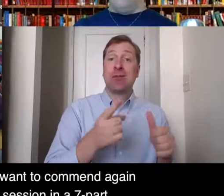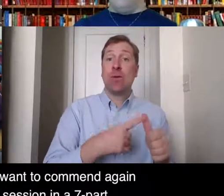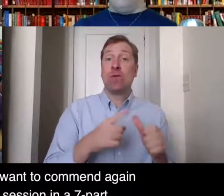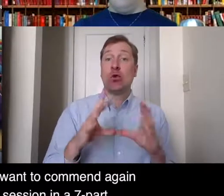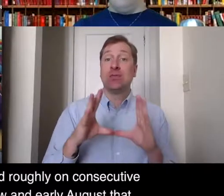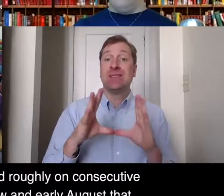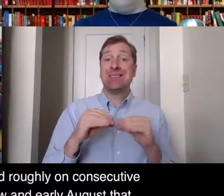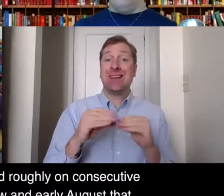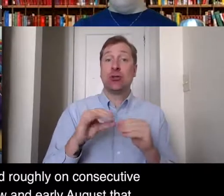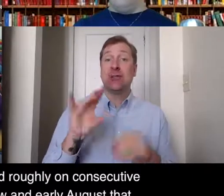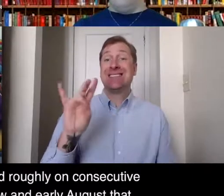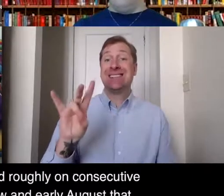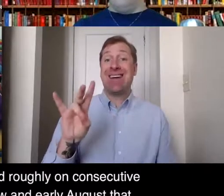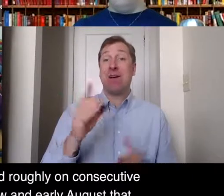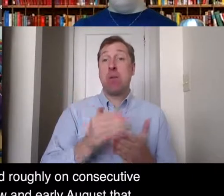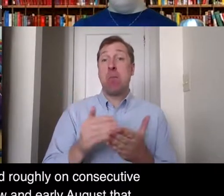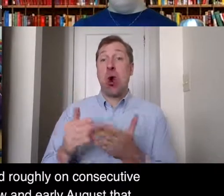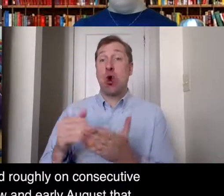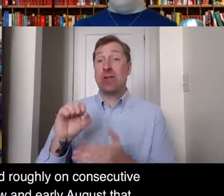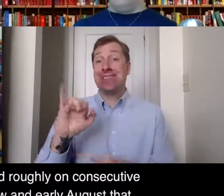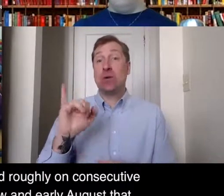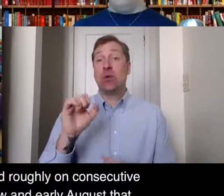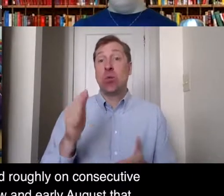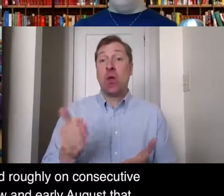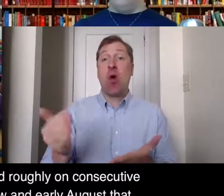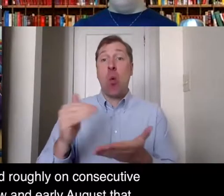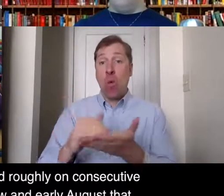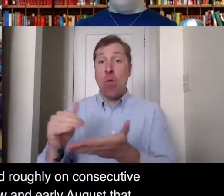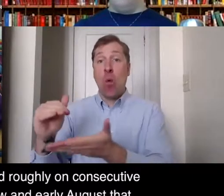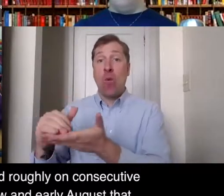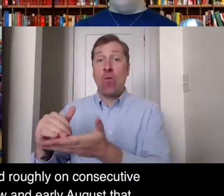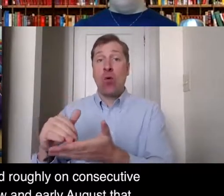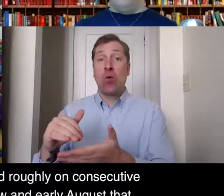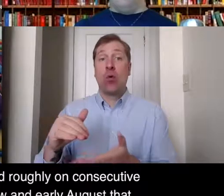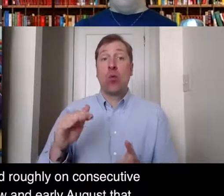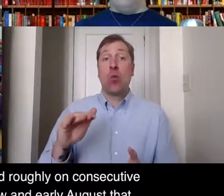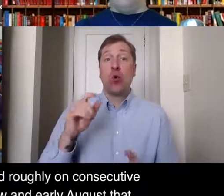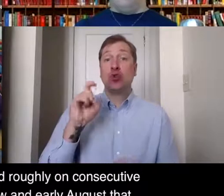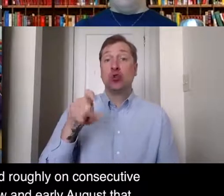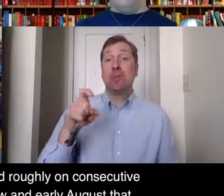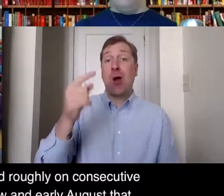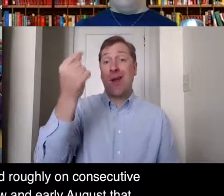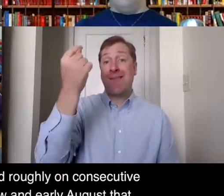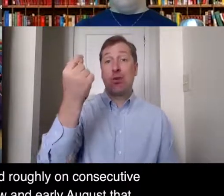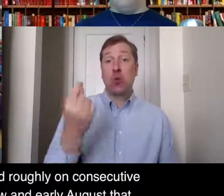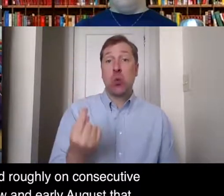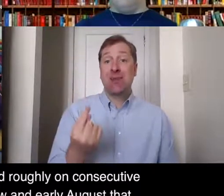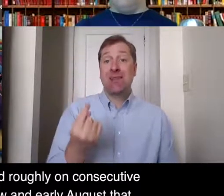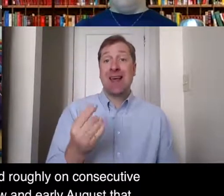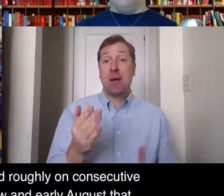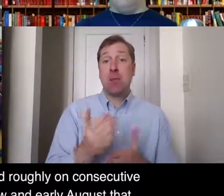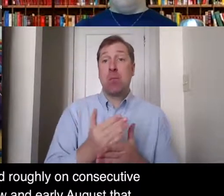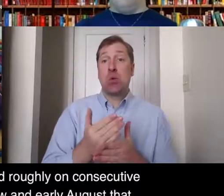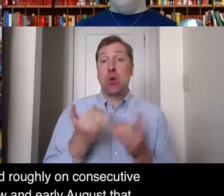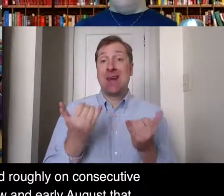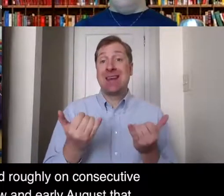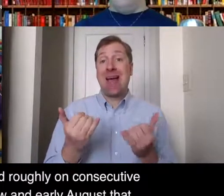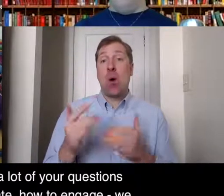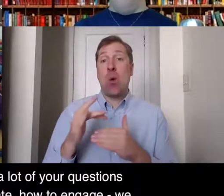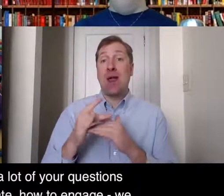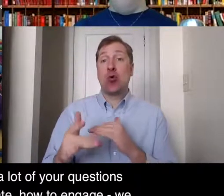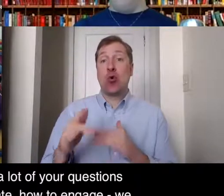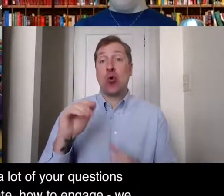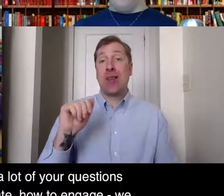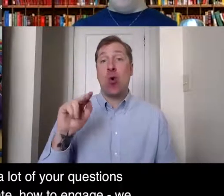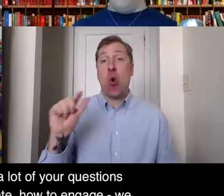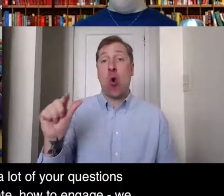a 7-part series that will be offered roughly on consecutive Tuesdays between now and early August, that are